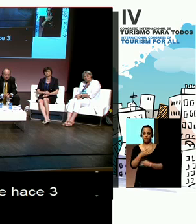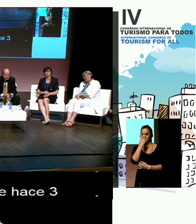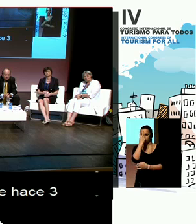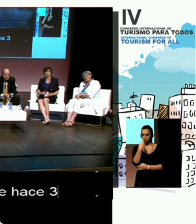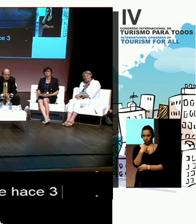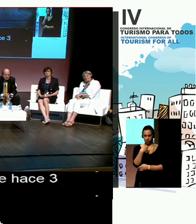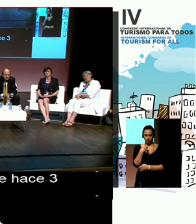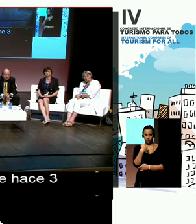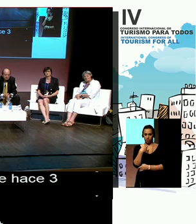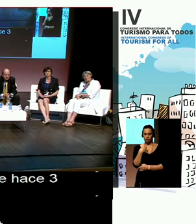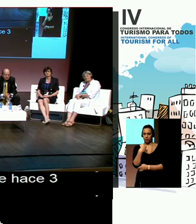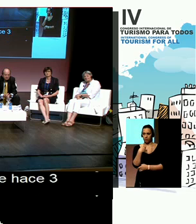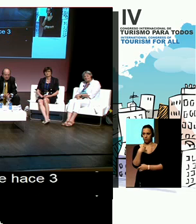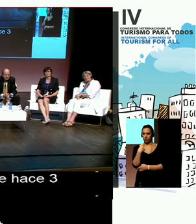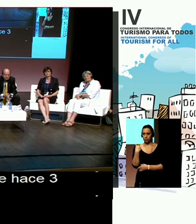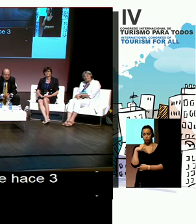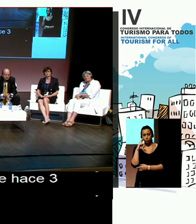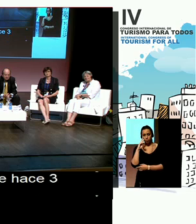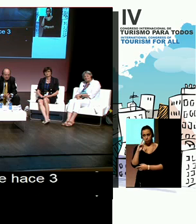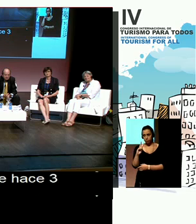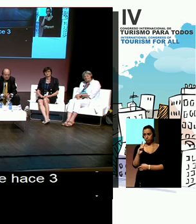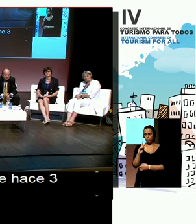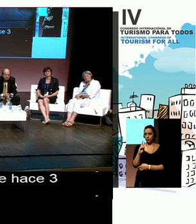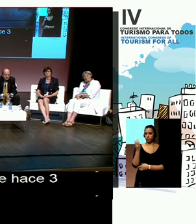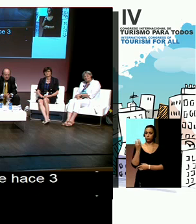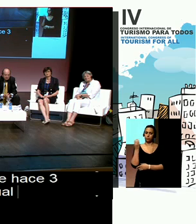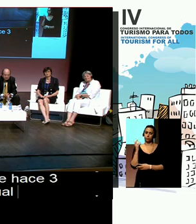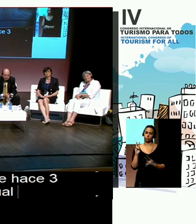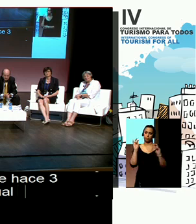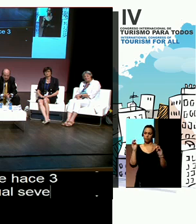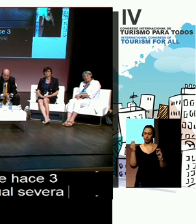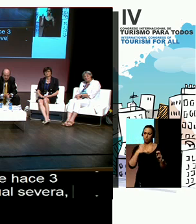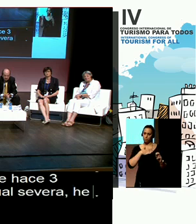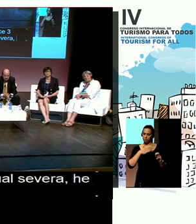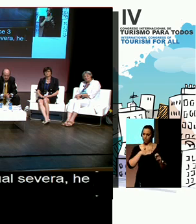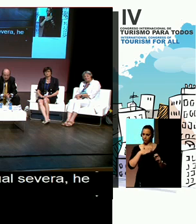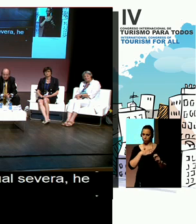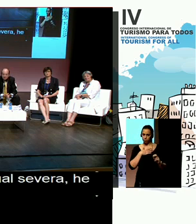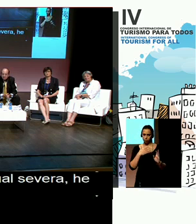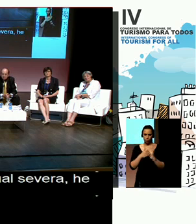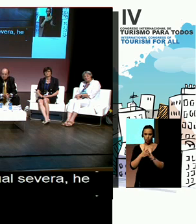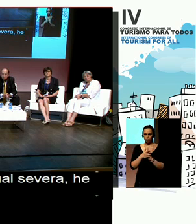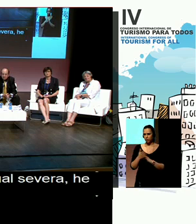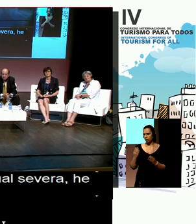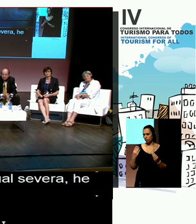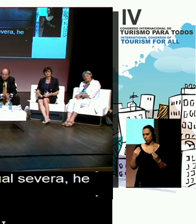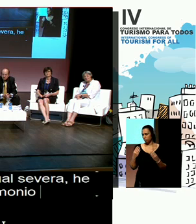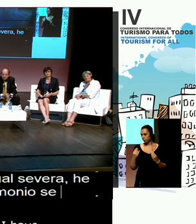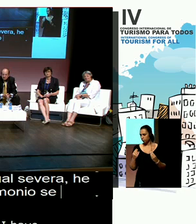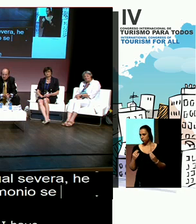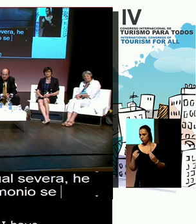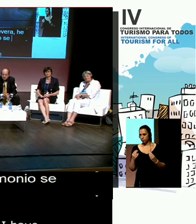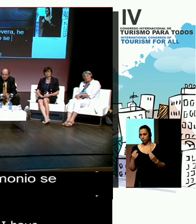I have a visual impairment. And talking about